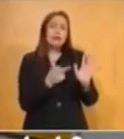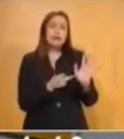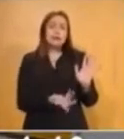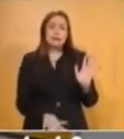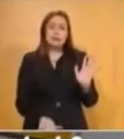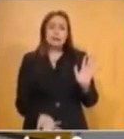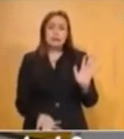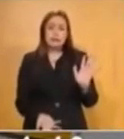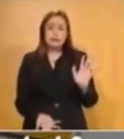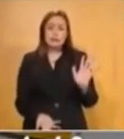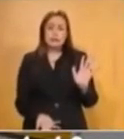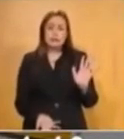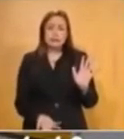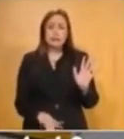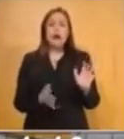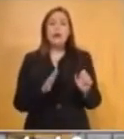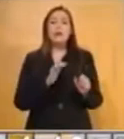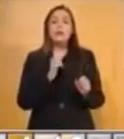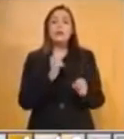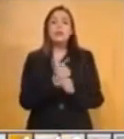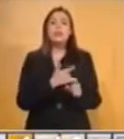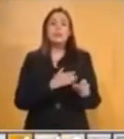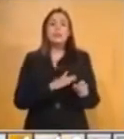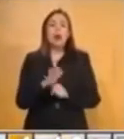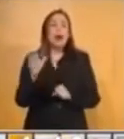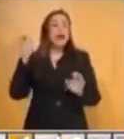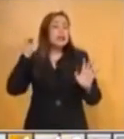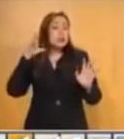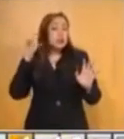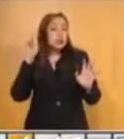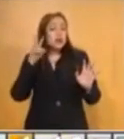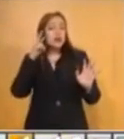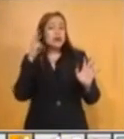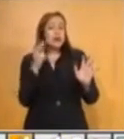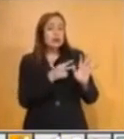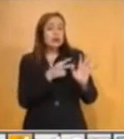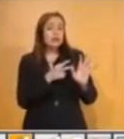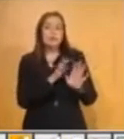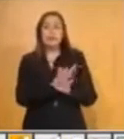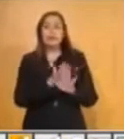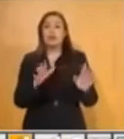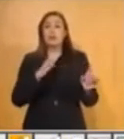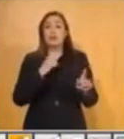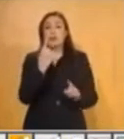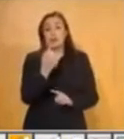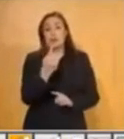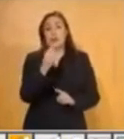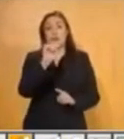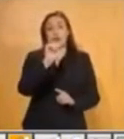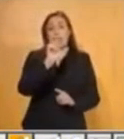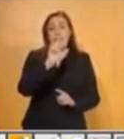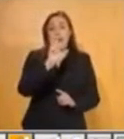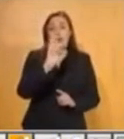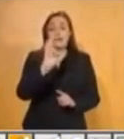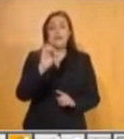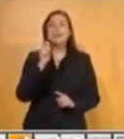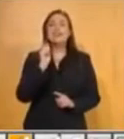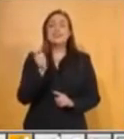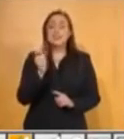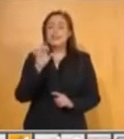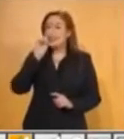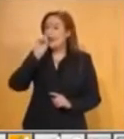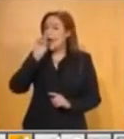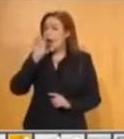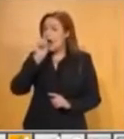Snoopy, and the onomatopoeia that we found there is only one, arf. Arf, arf, arf. That's the sound that